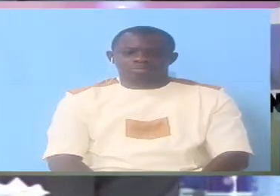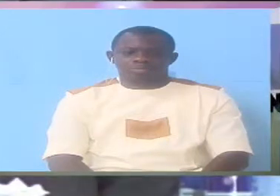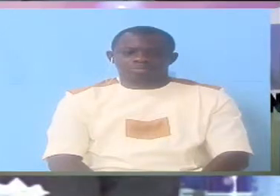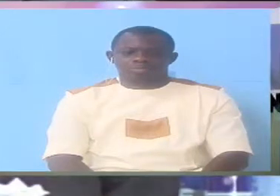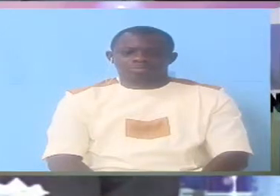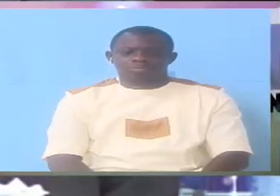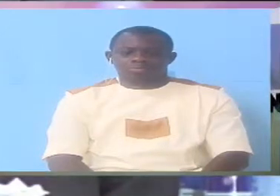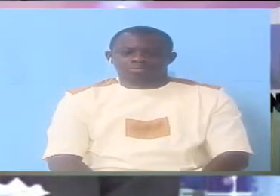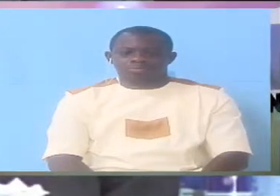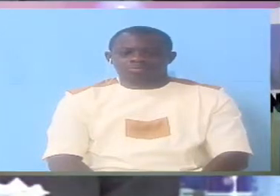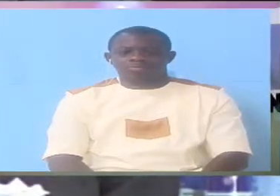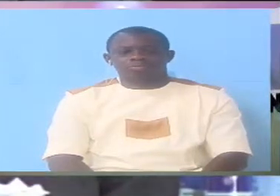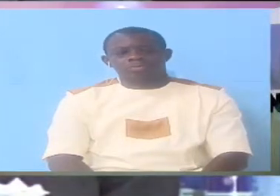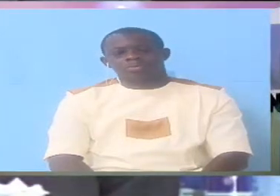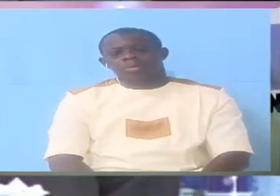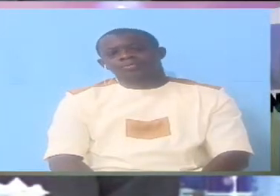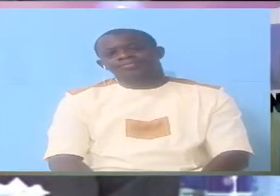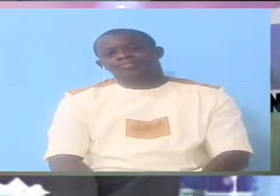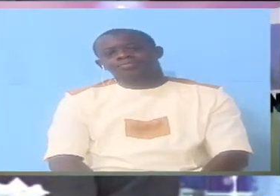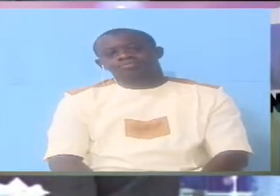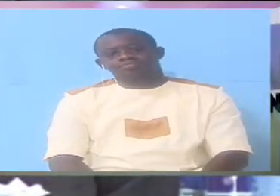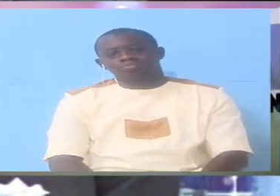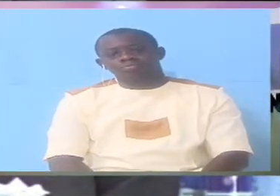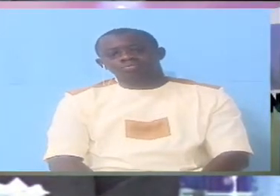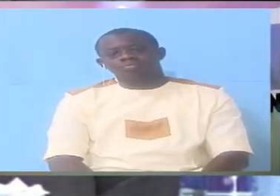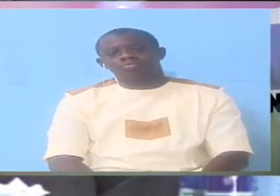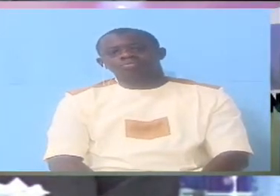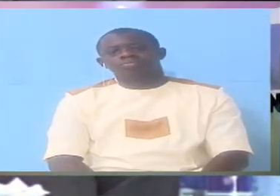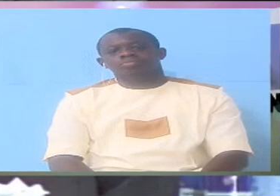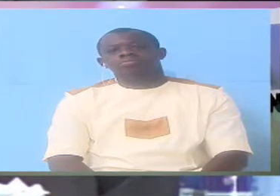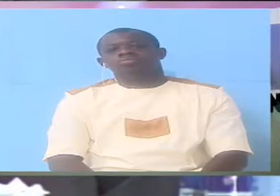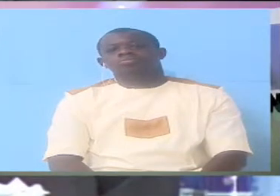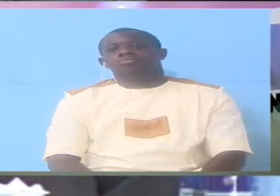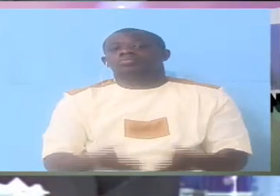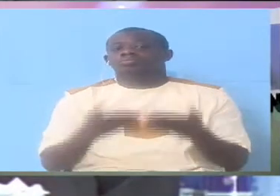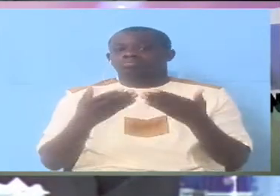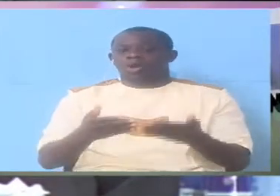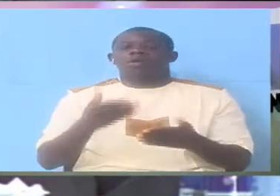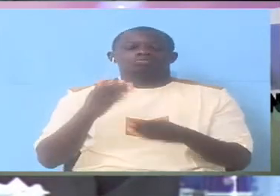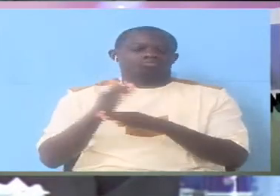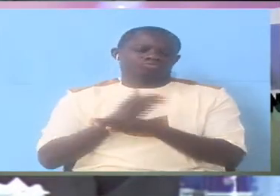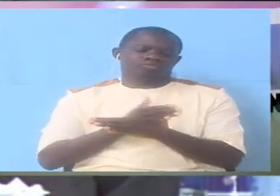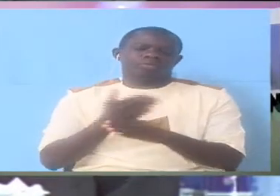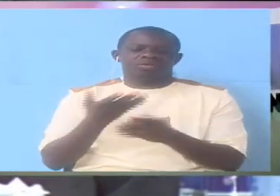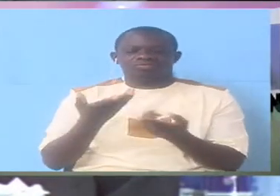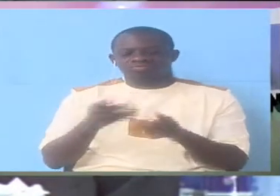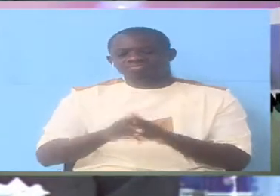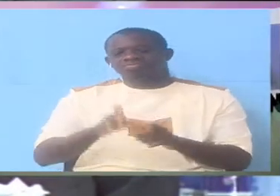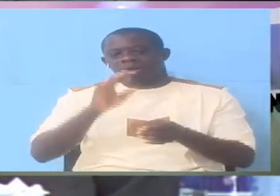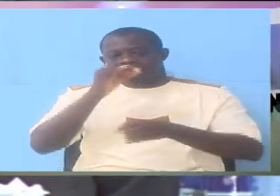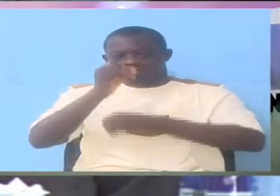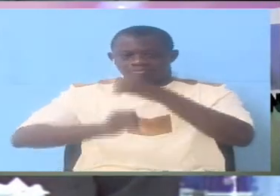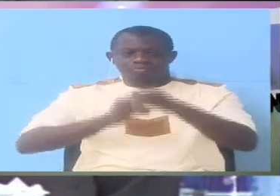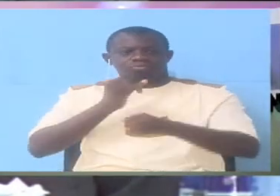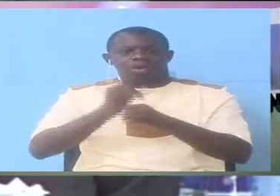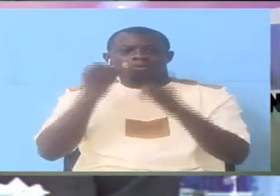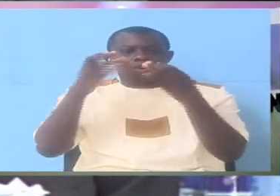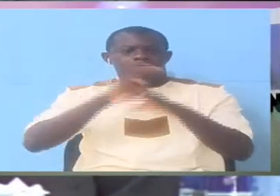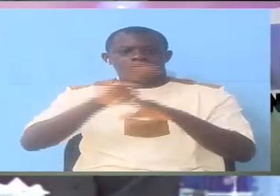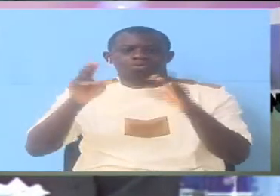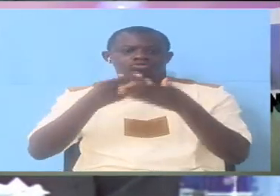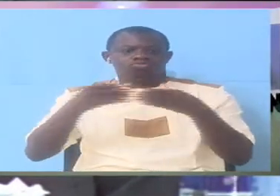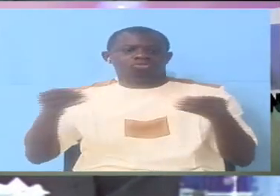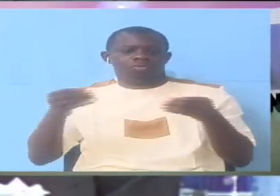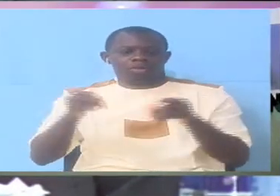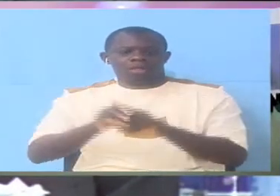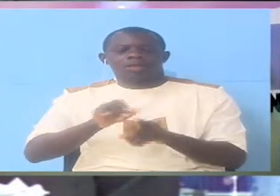I believe we are on now. As the technical problem has not been resolved, Council, I believe we can bring